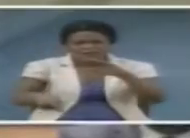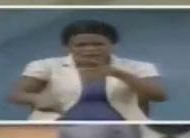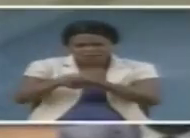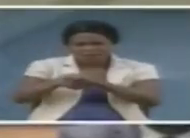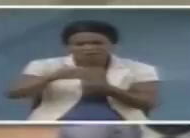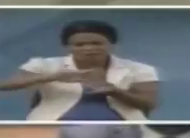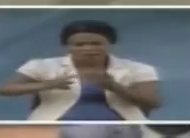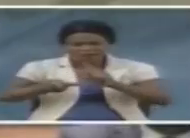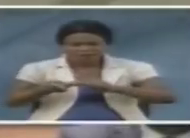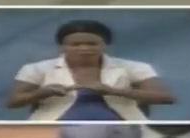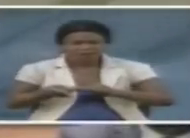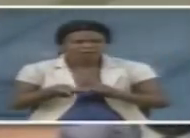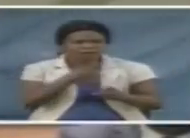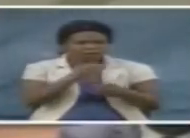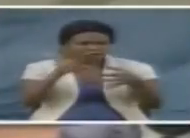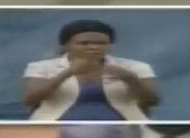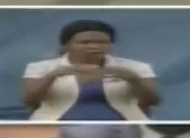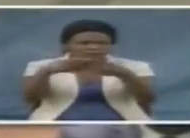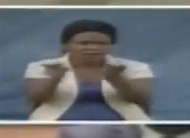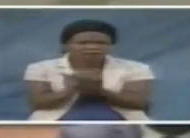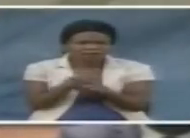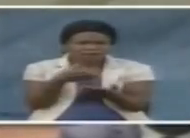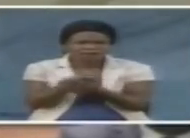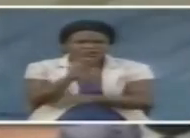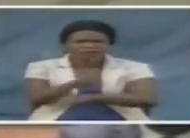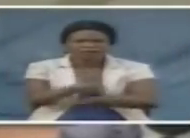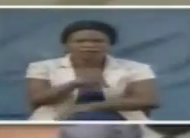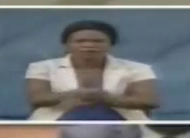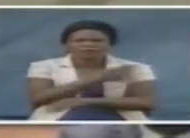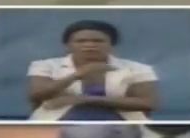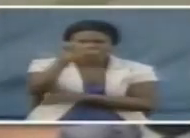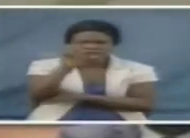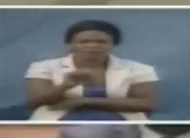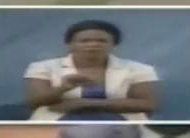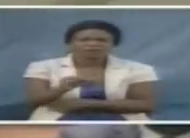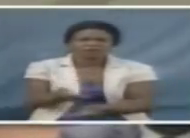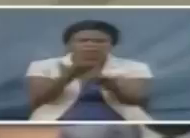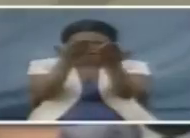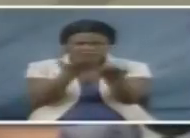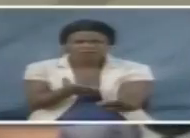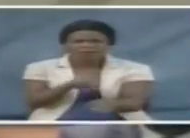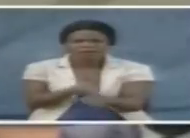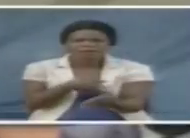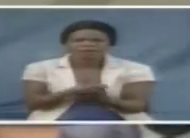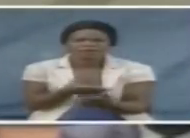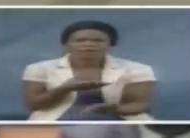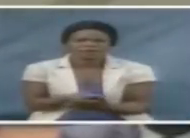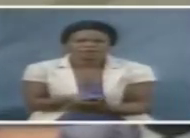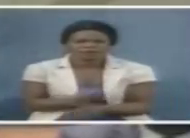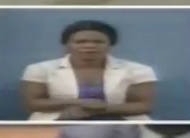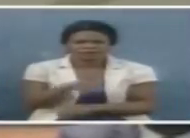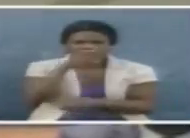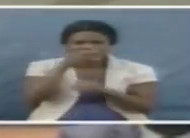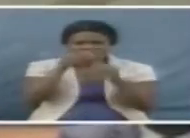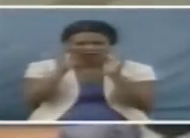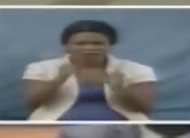also continue to utilize public-private partnership and joint ventures to finance projects and reduce